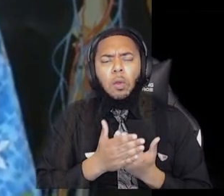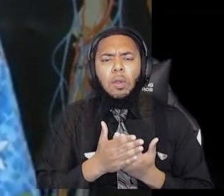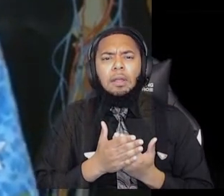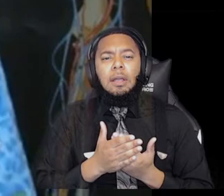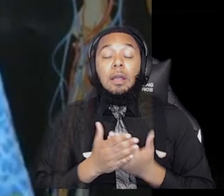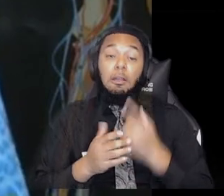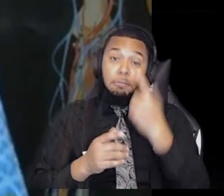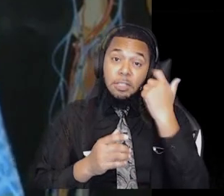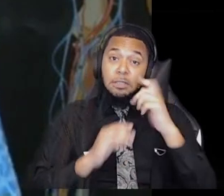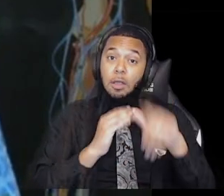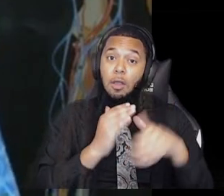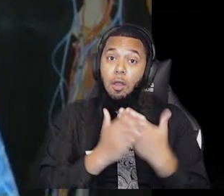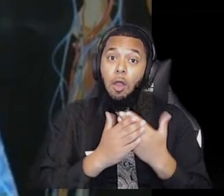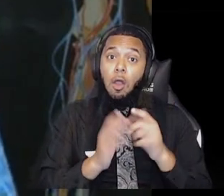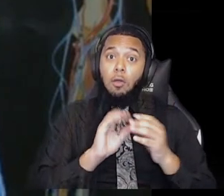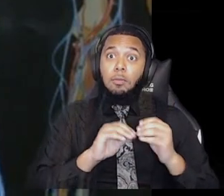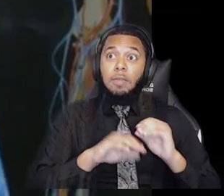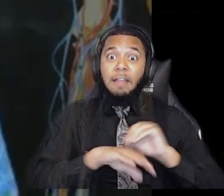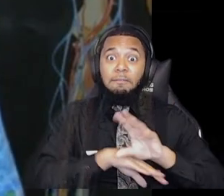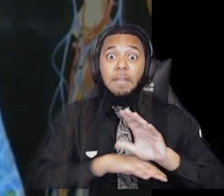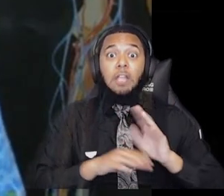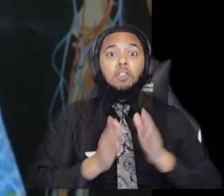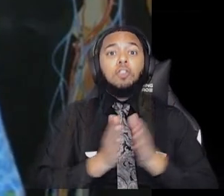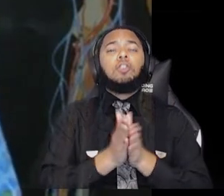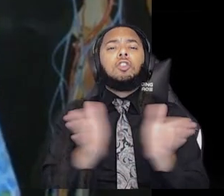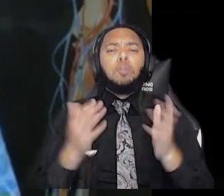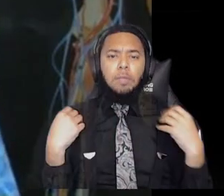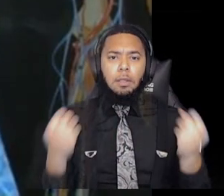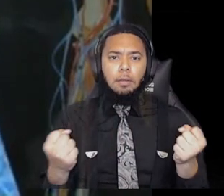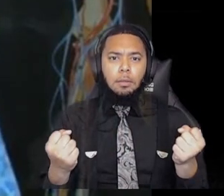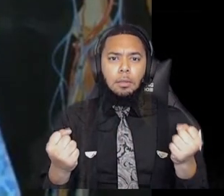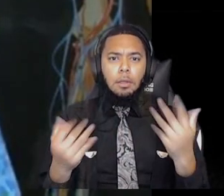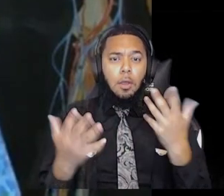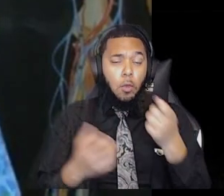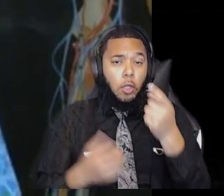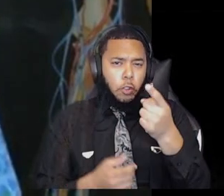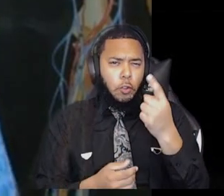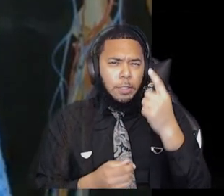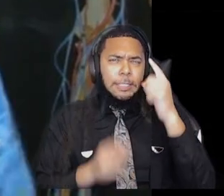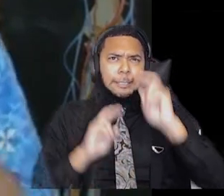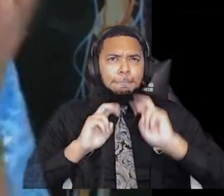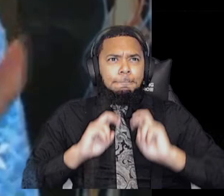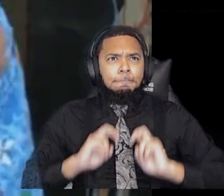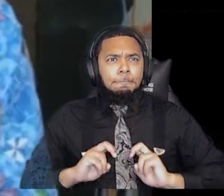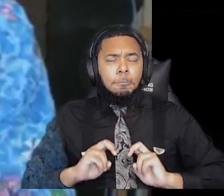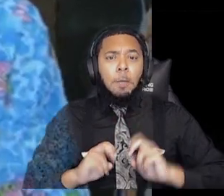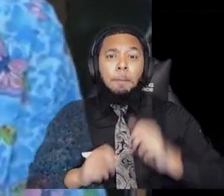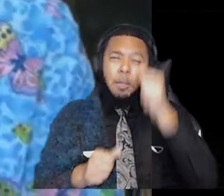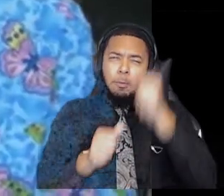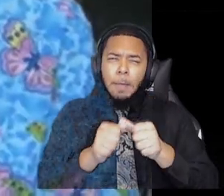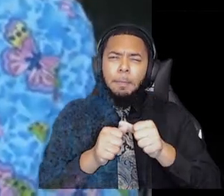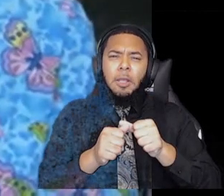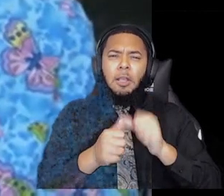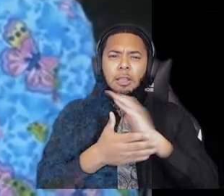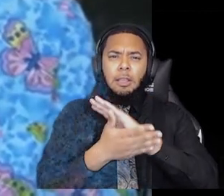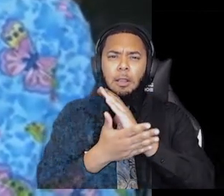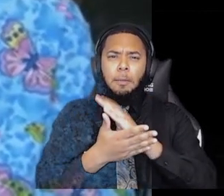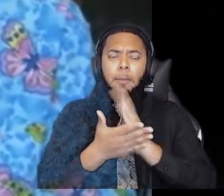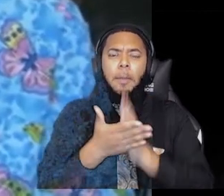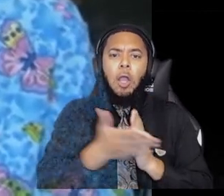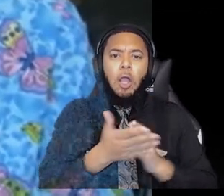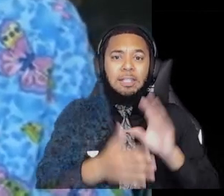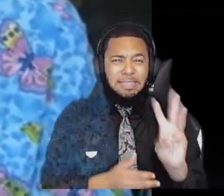a factor in your overall health. So think about it, but remember the six components that need to be in balance: